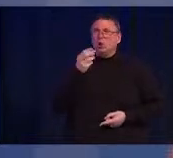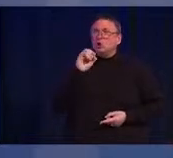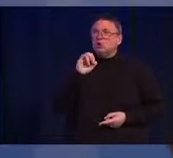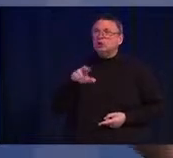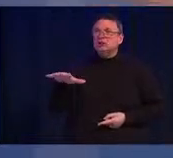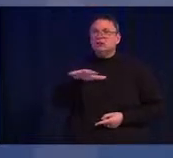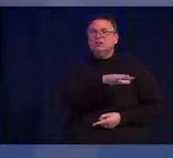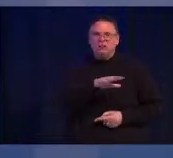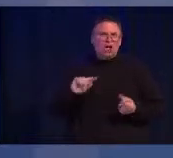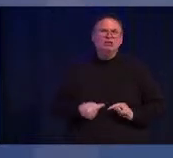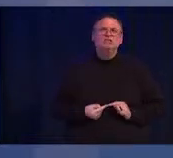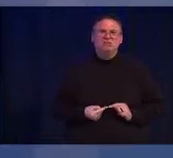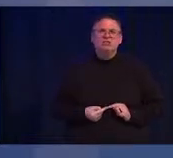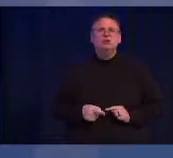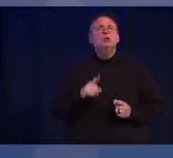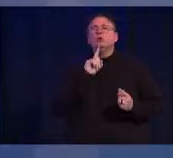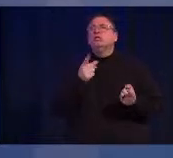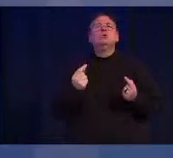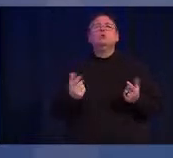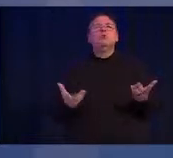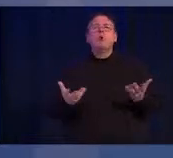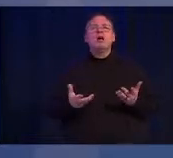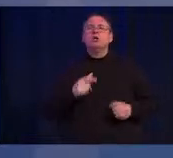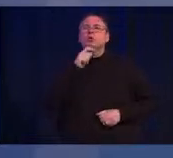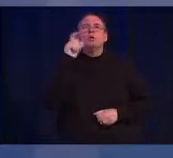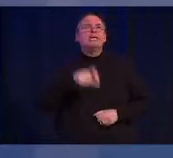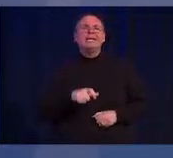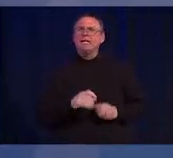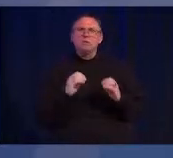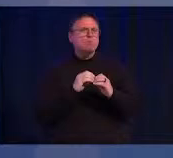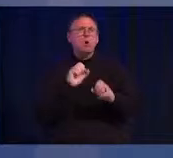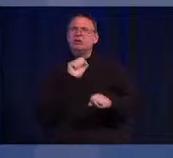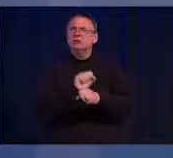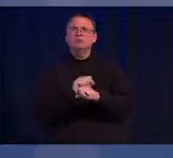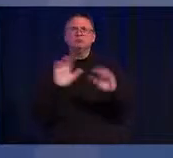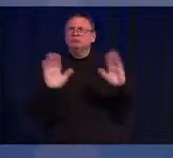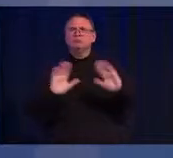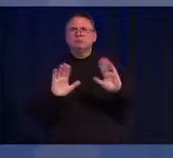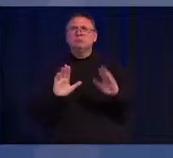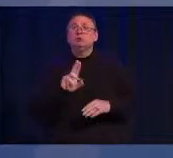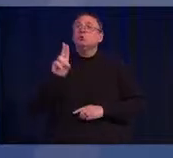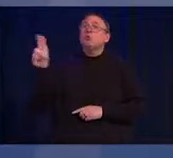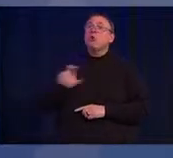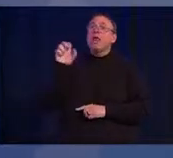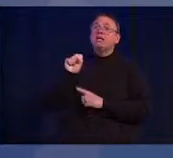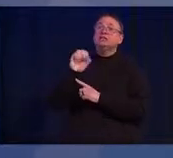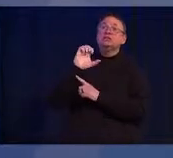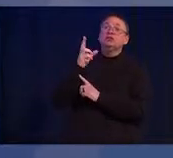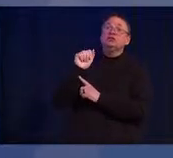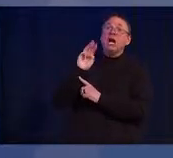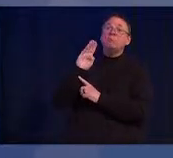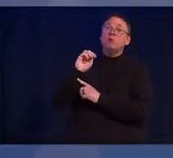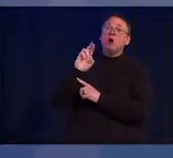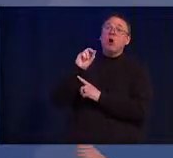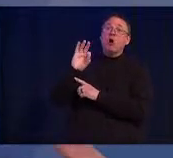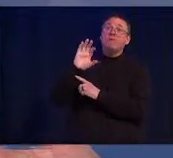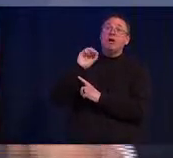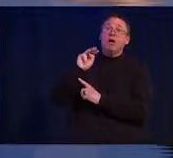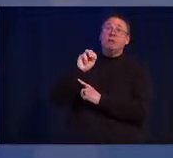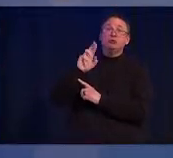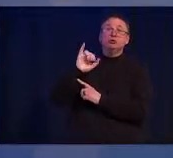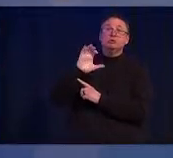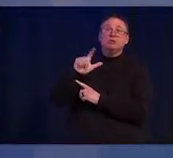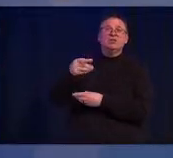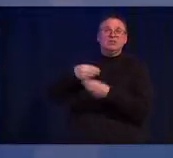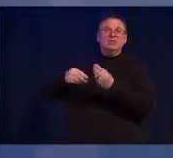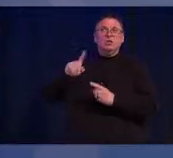that we don't need more jobs. The U.S. Chamber of Commerce says that we have a worker shortage in this state. We need to